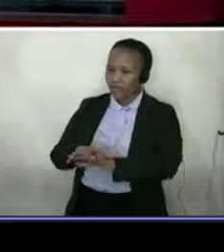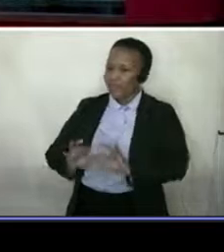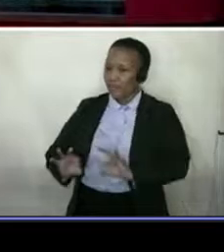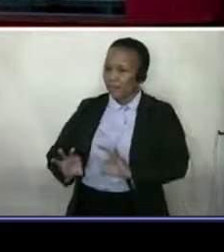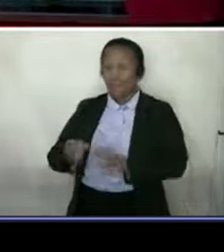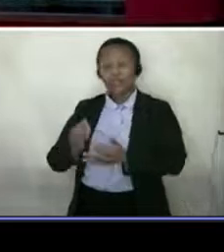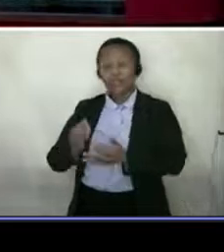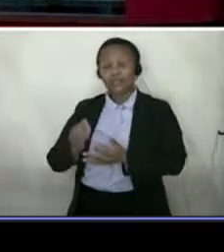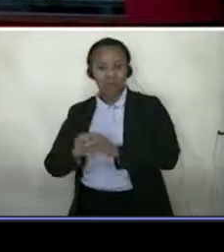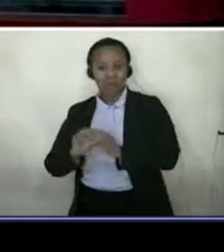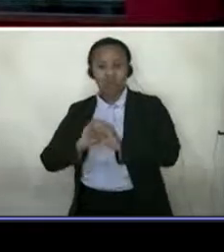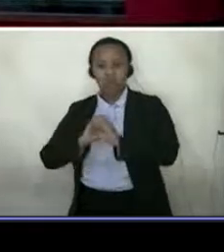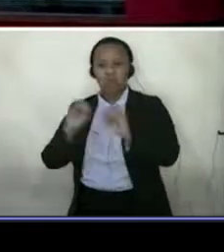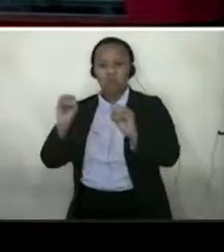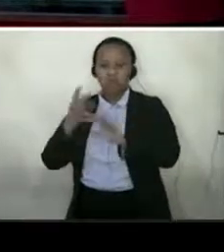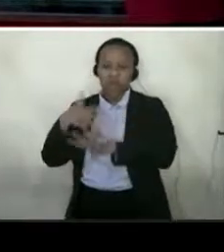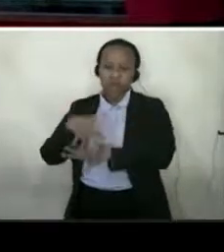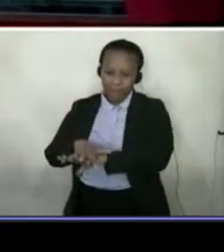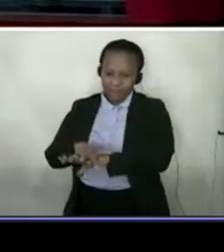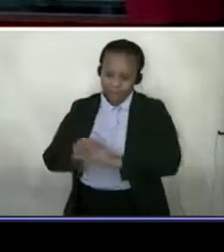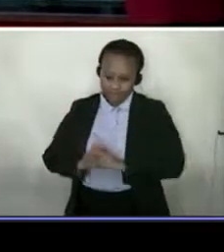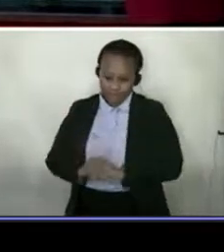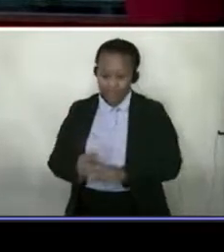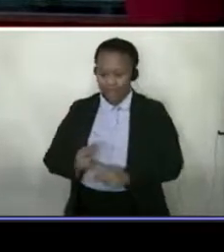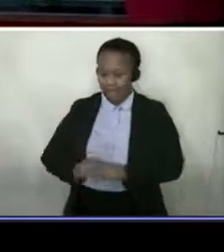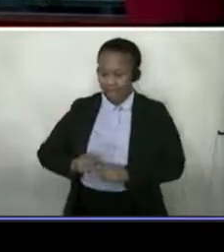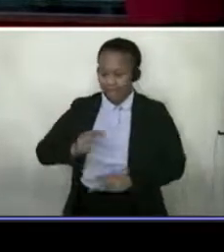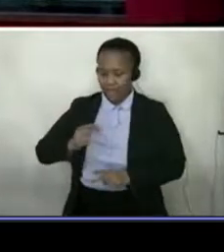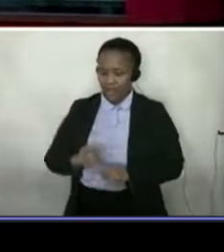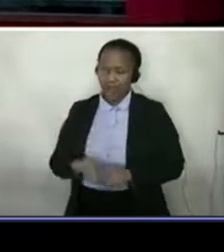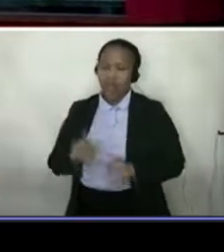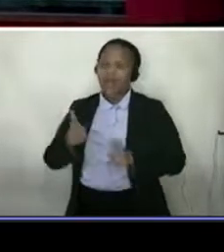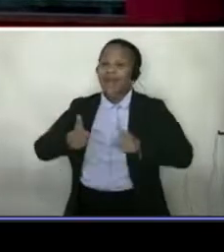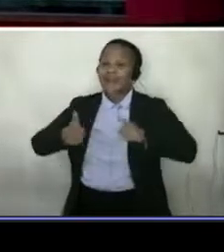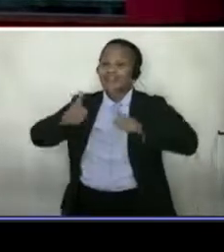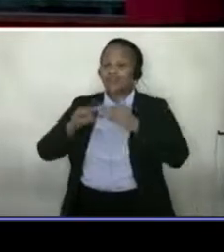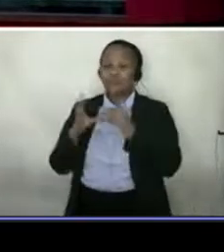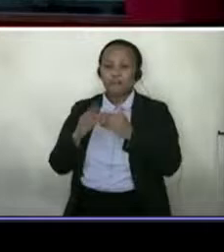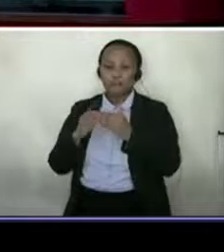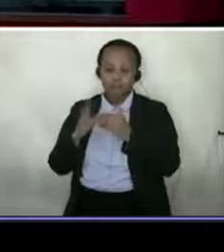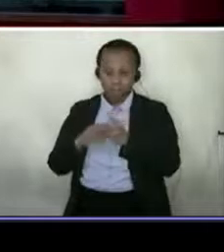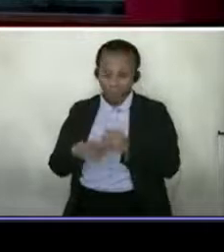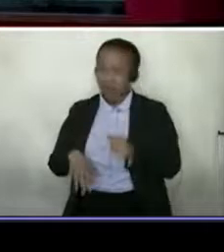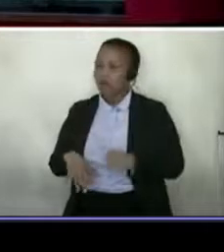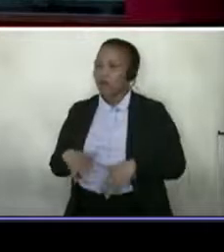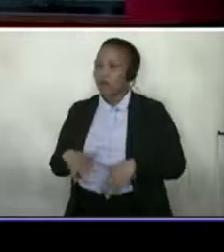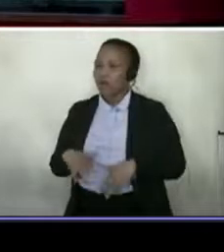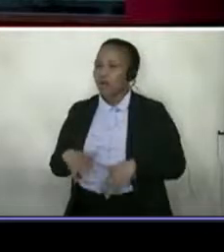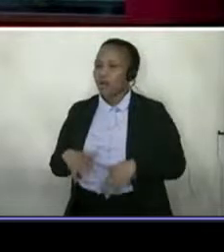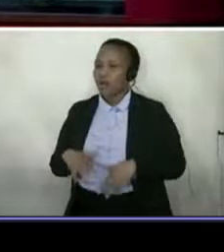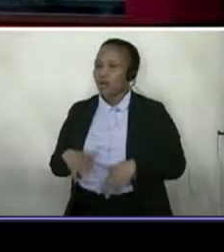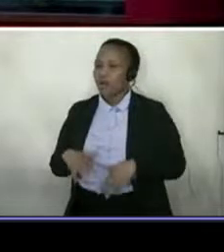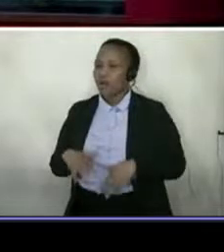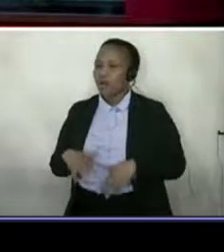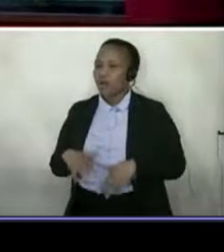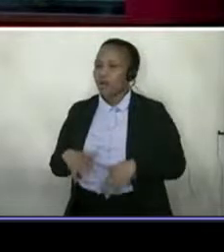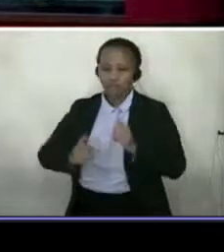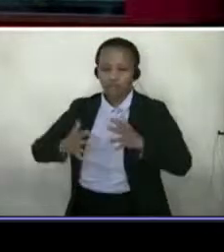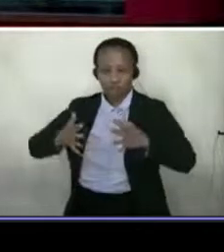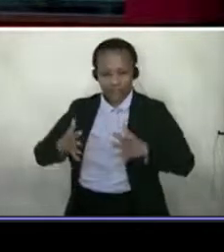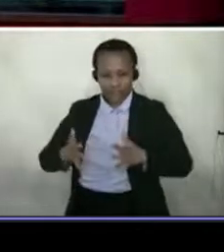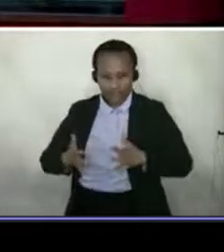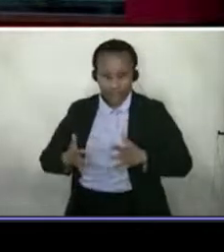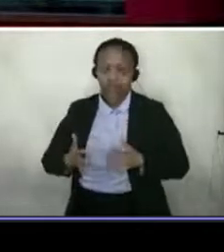all. Finally, members of the executive, accounting officers and authorities are urged to adopt